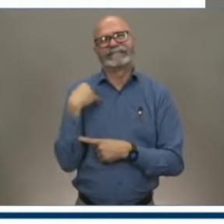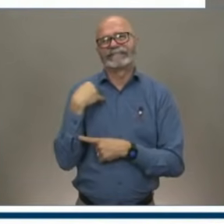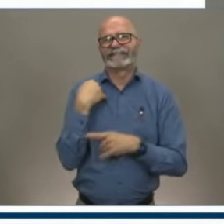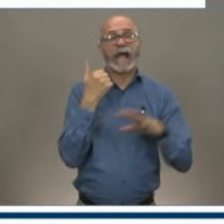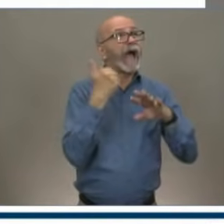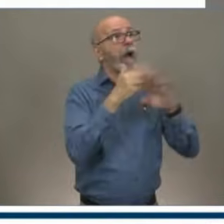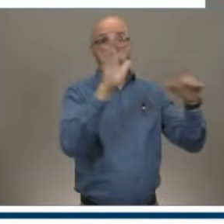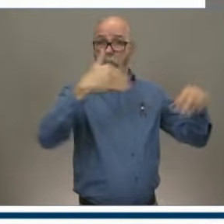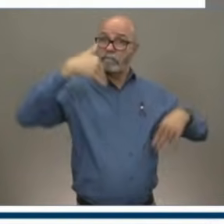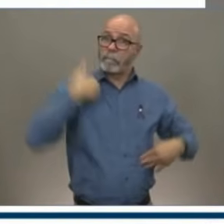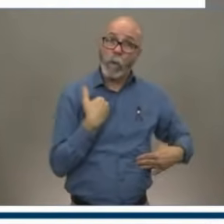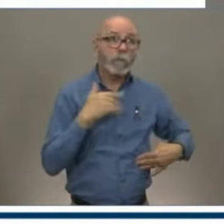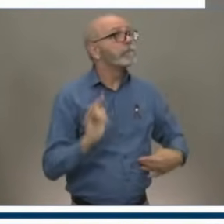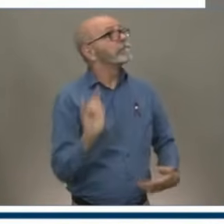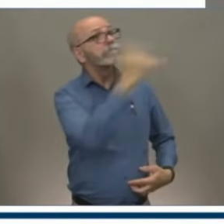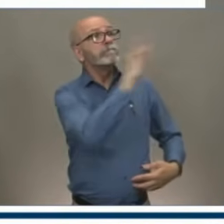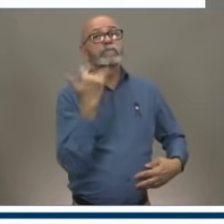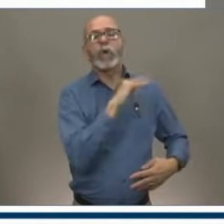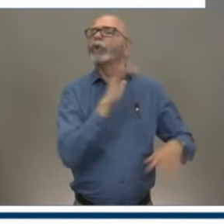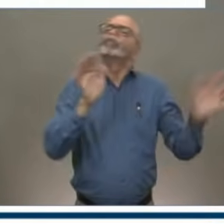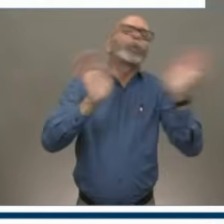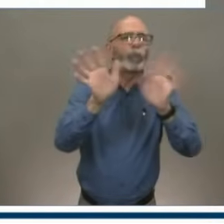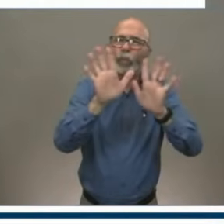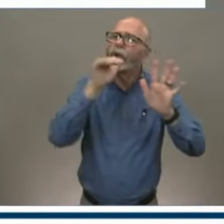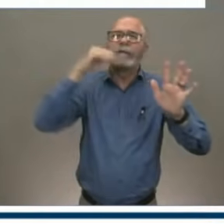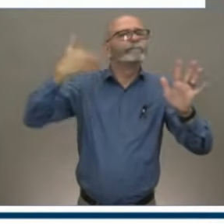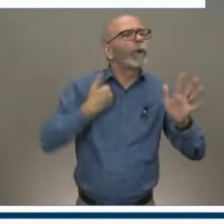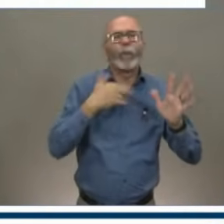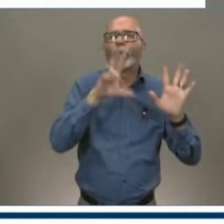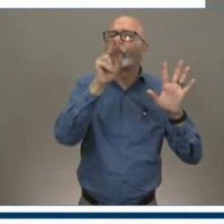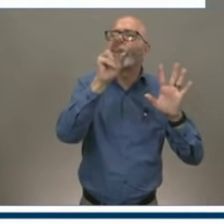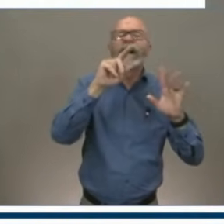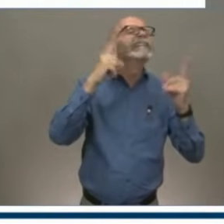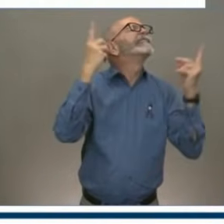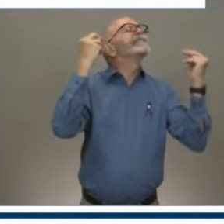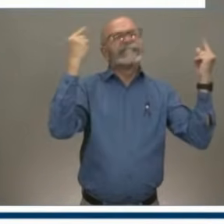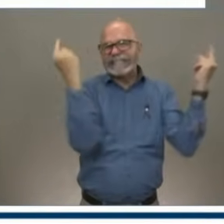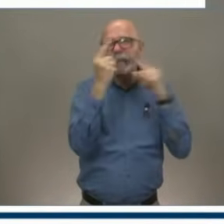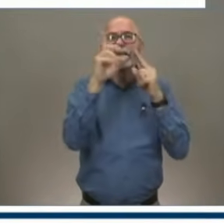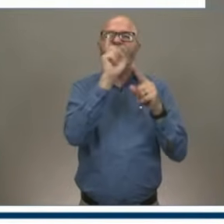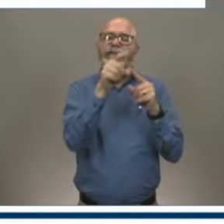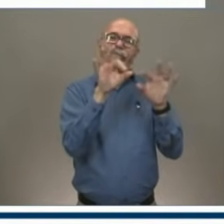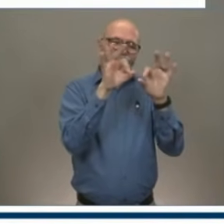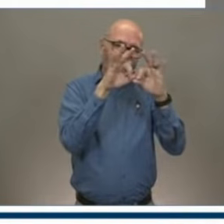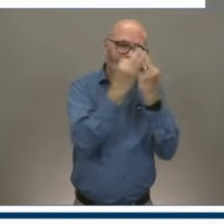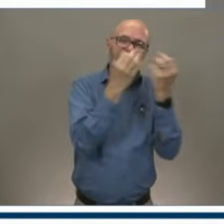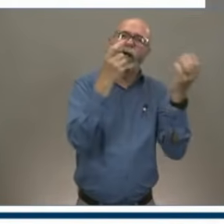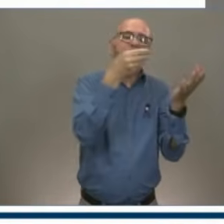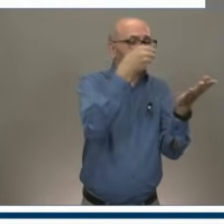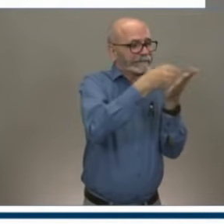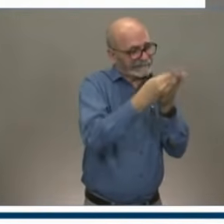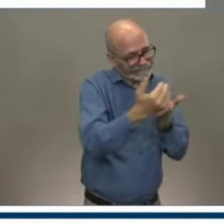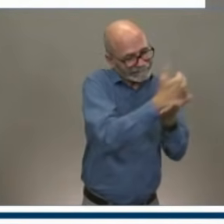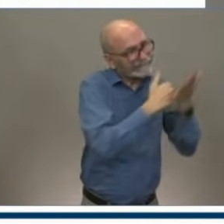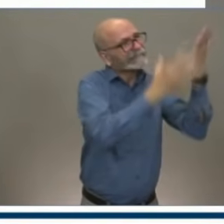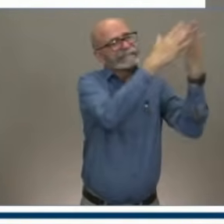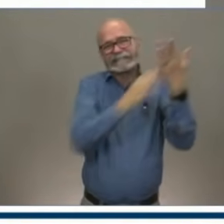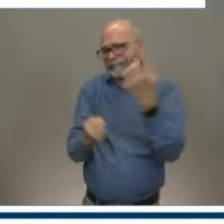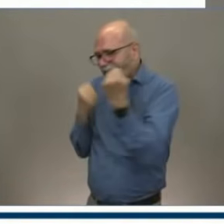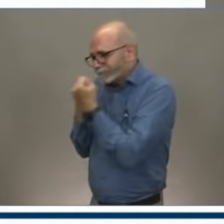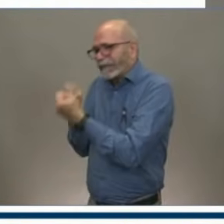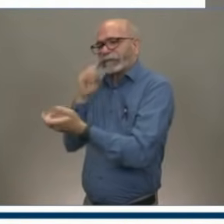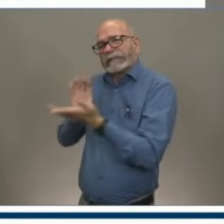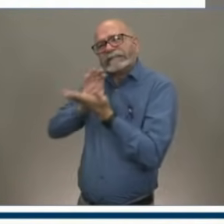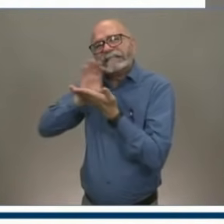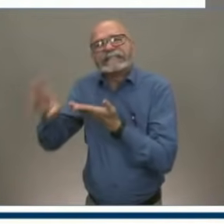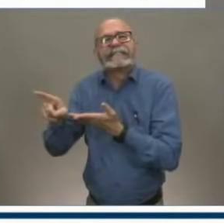and supporting their families, like I said. And it's disheartening to hear when I hear stories about how unfairly